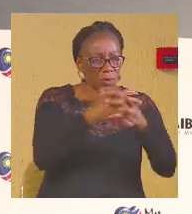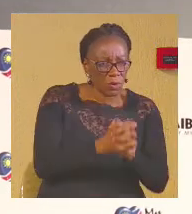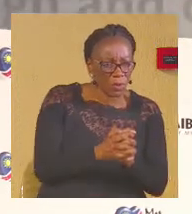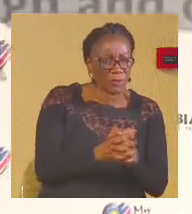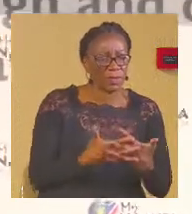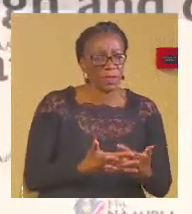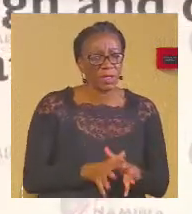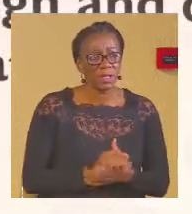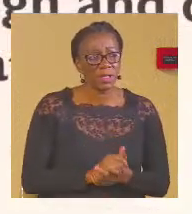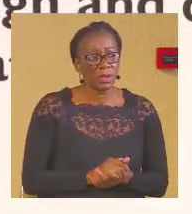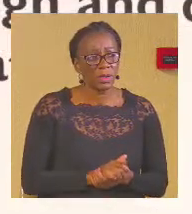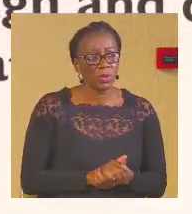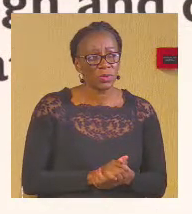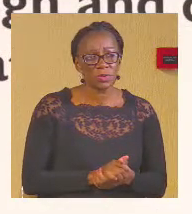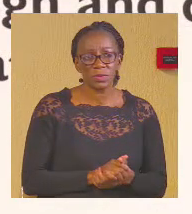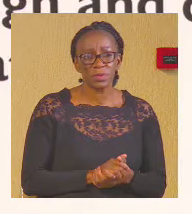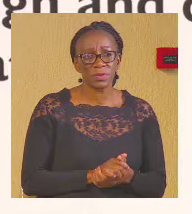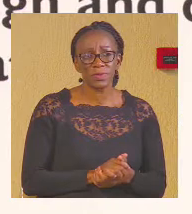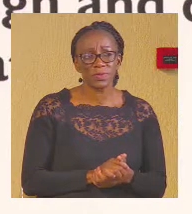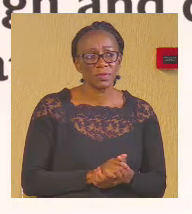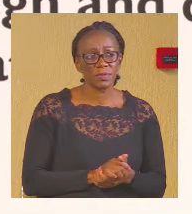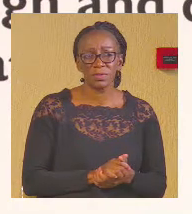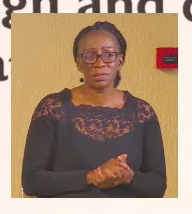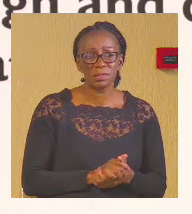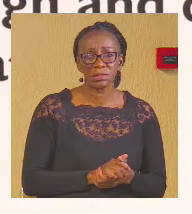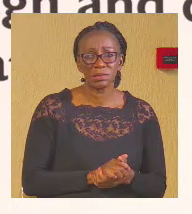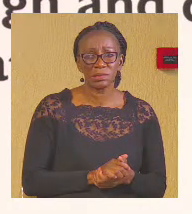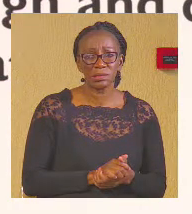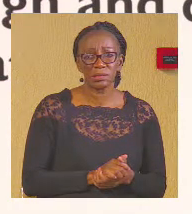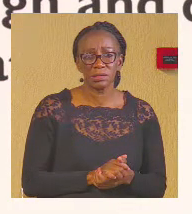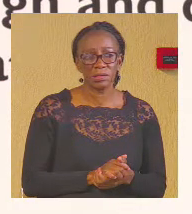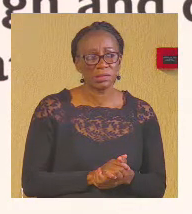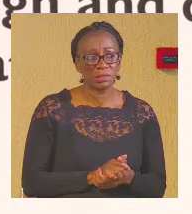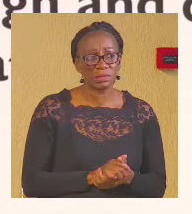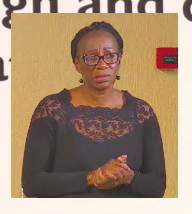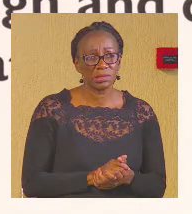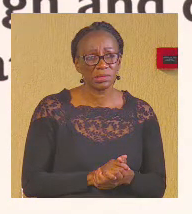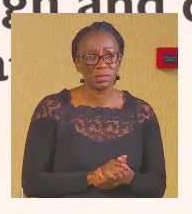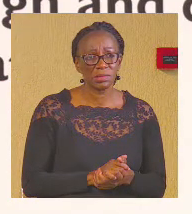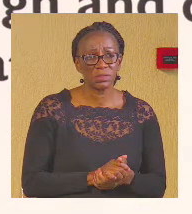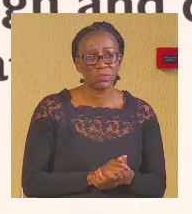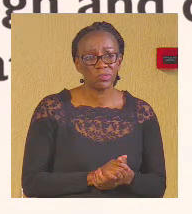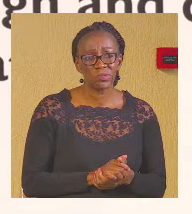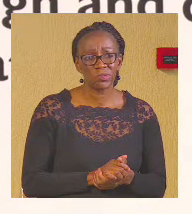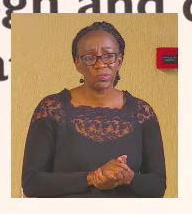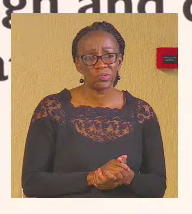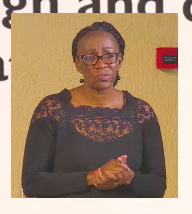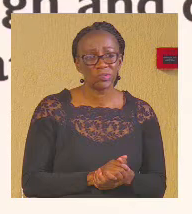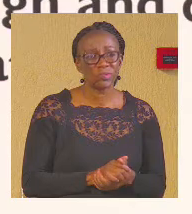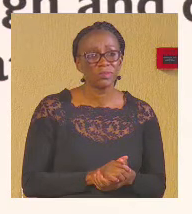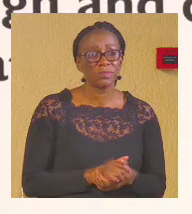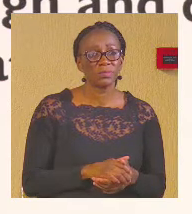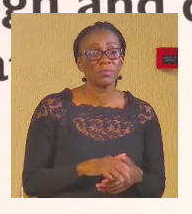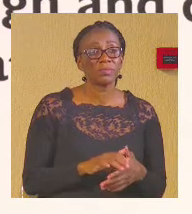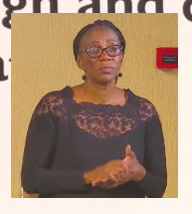and once again we are pleased to be here to inform the nation. With regard to the question is that first